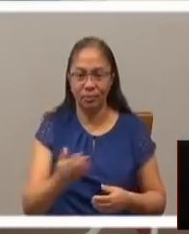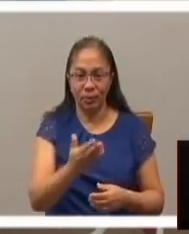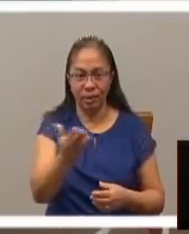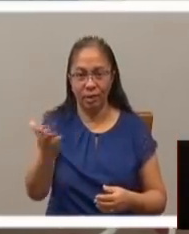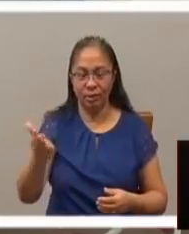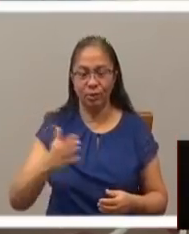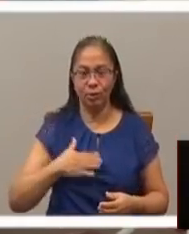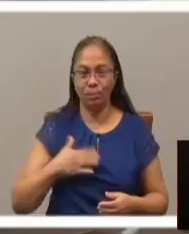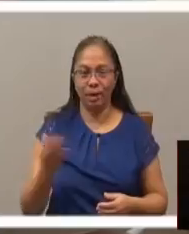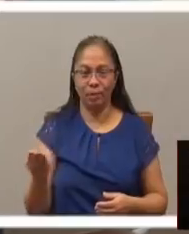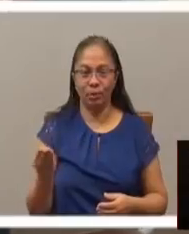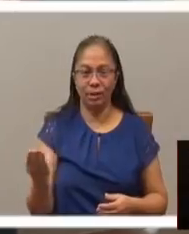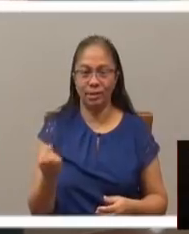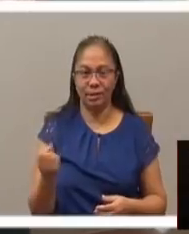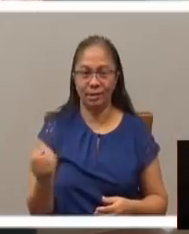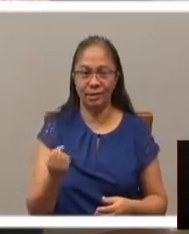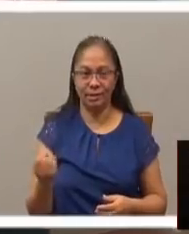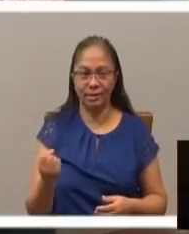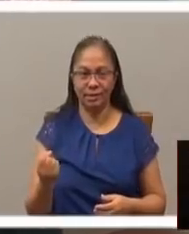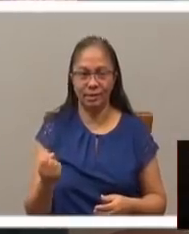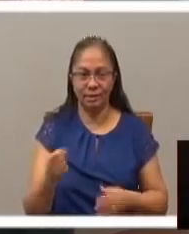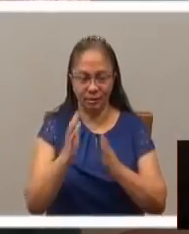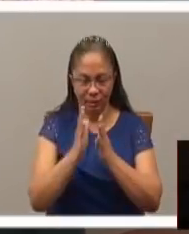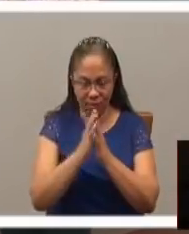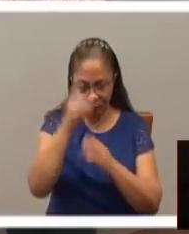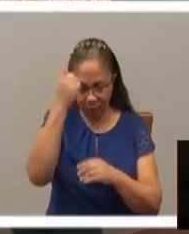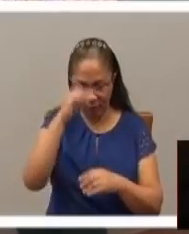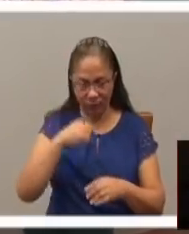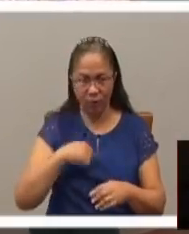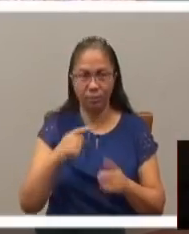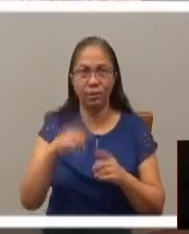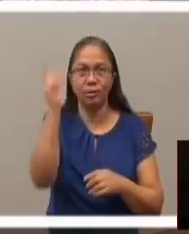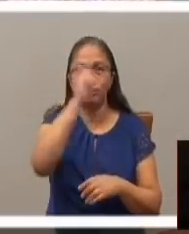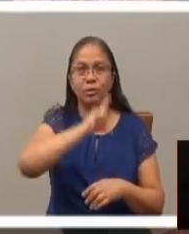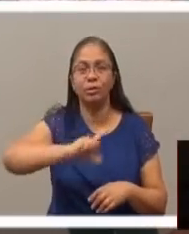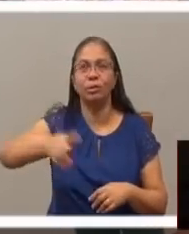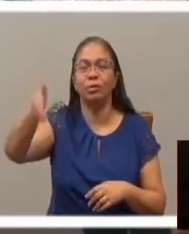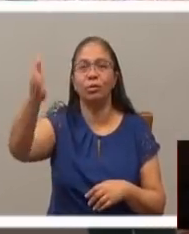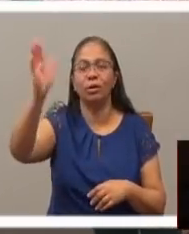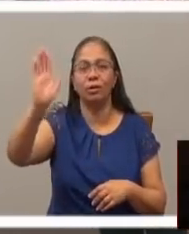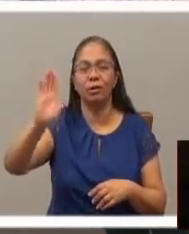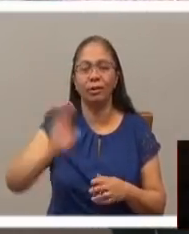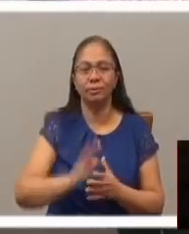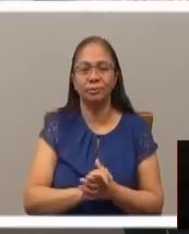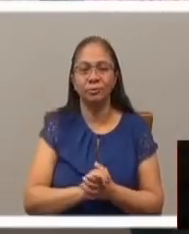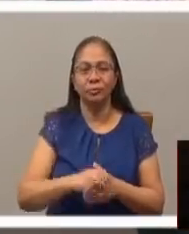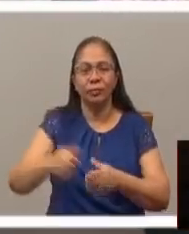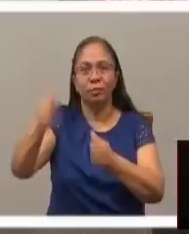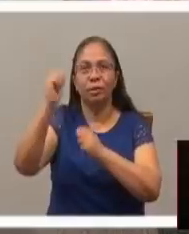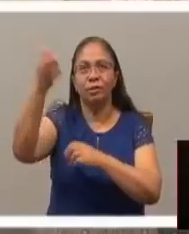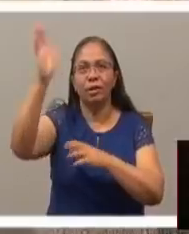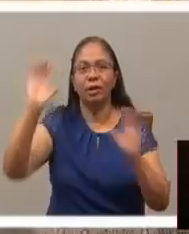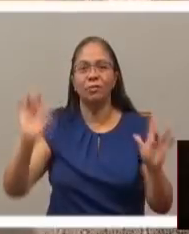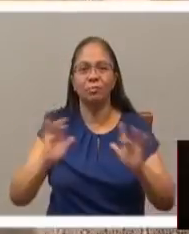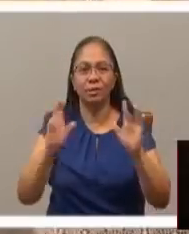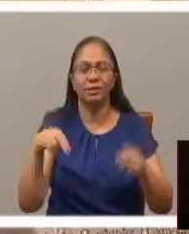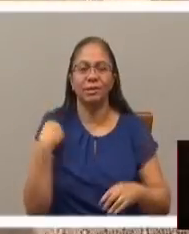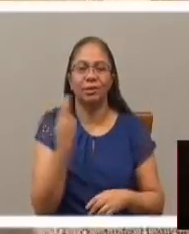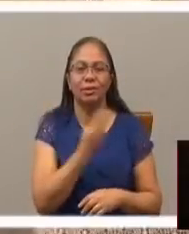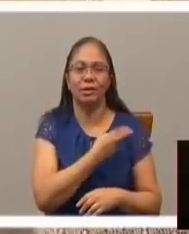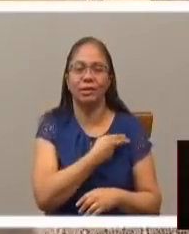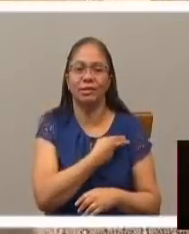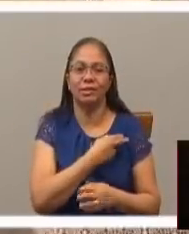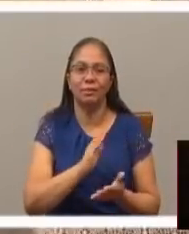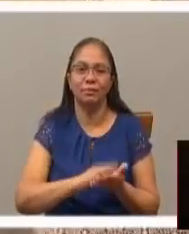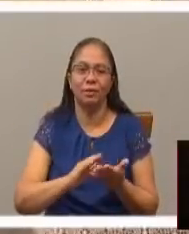saints, and you, my brothers and sisters, to pray for me. May Almighty God have mercy